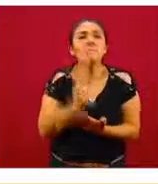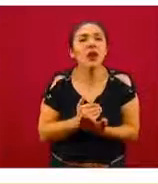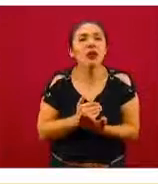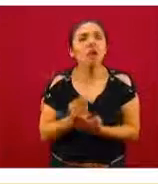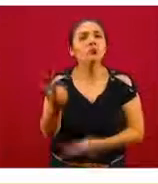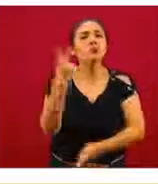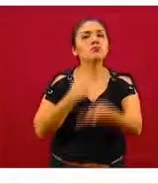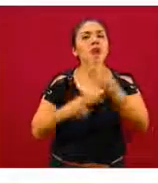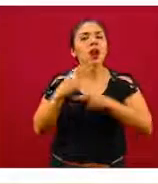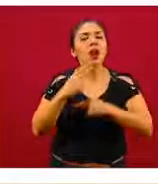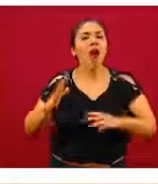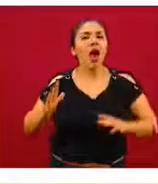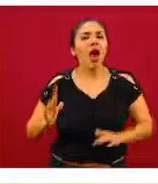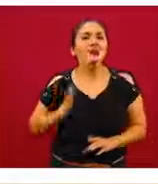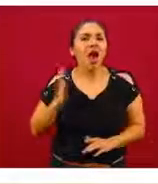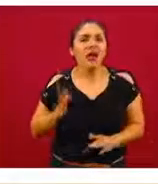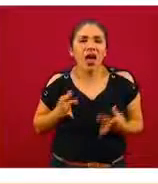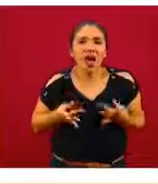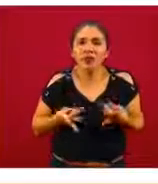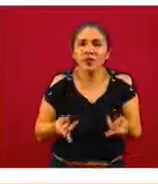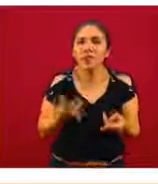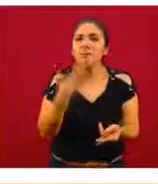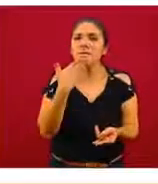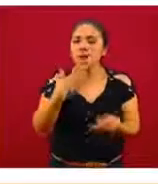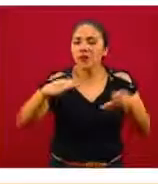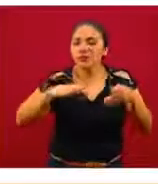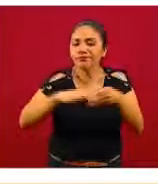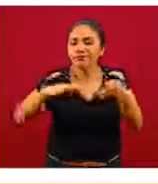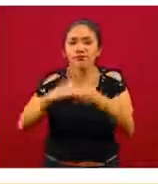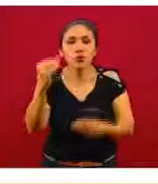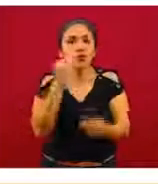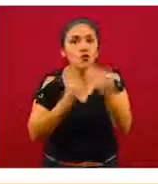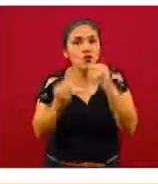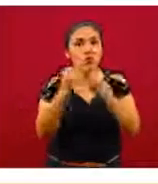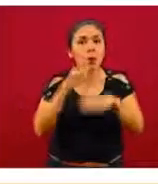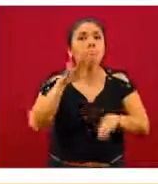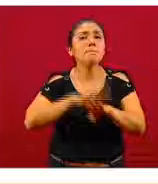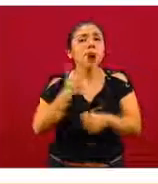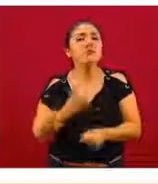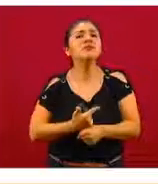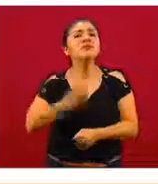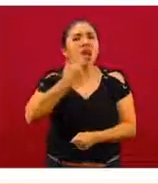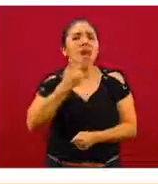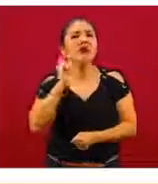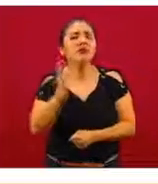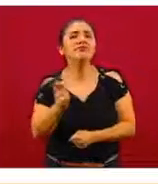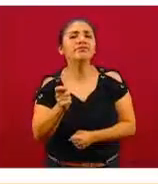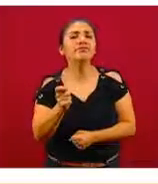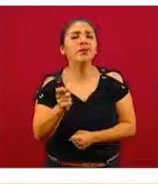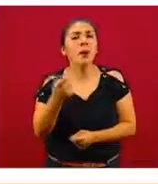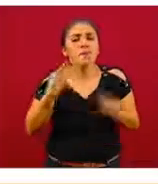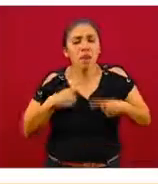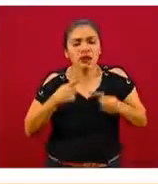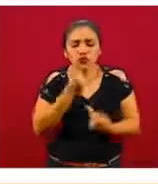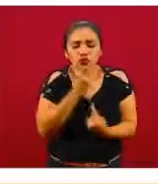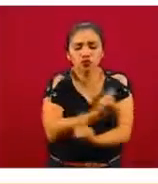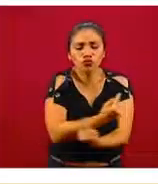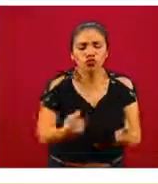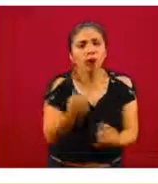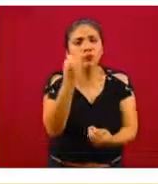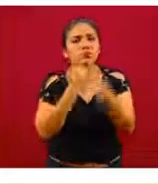thereby reduces the quantity, quality, frequency, and diversity of the food. The consequence is that